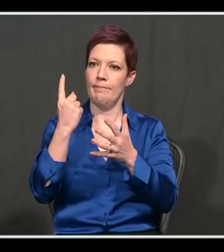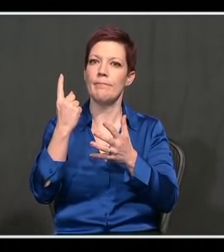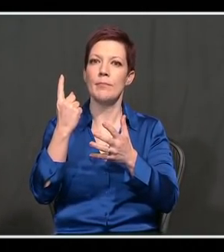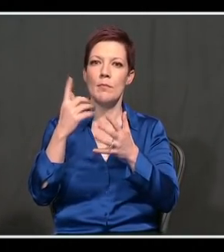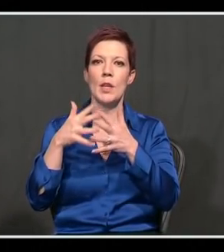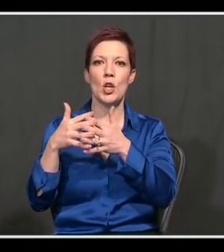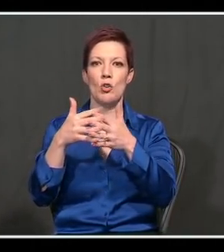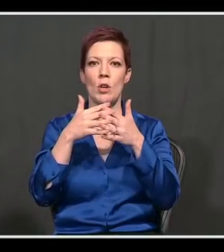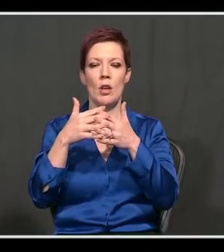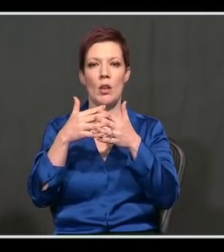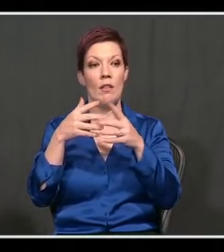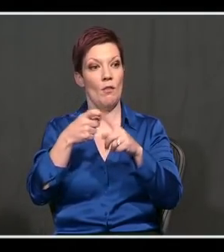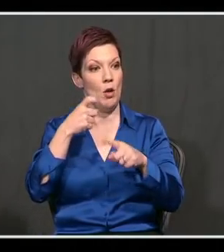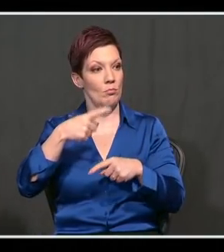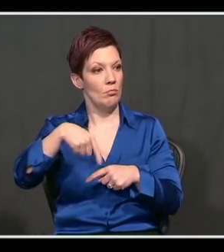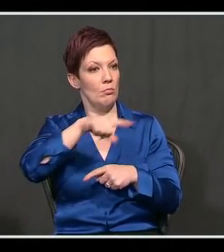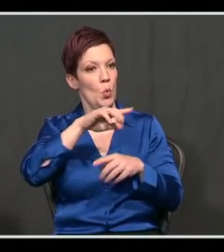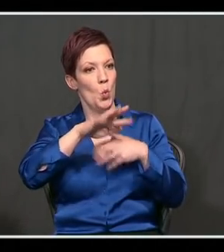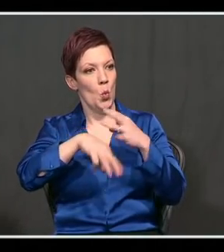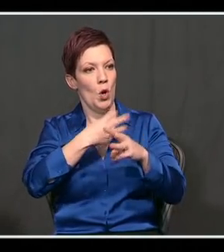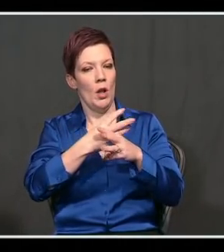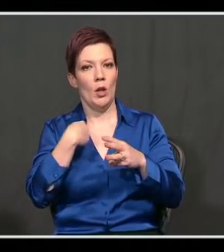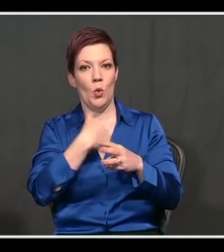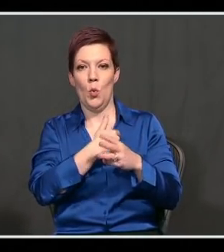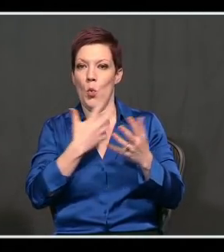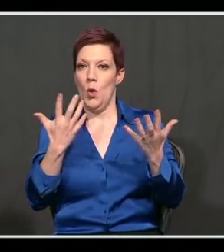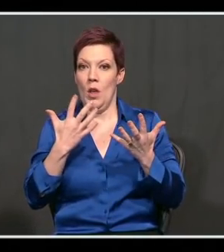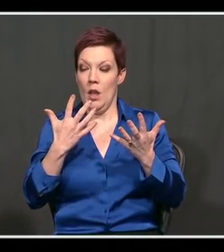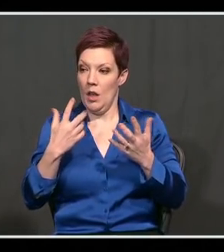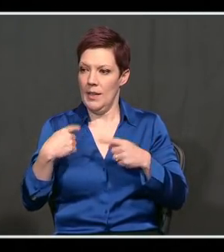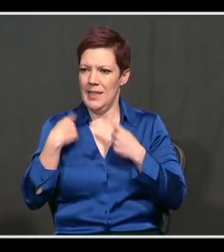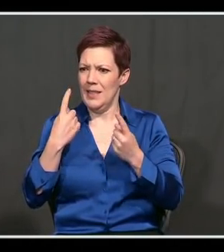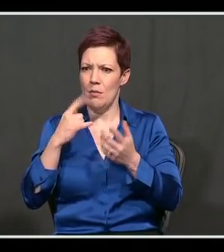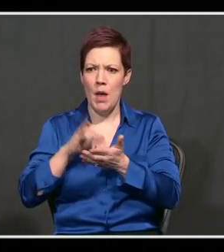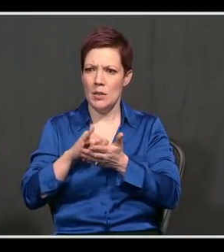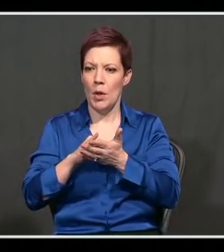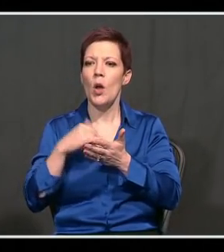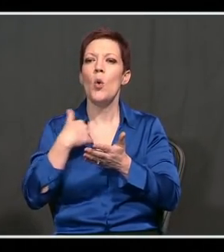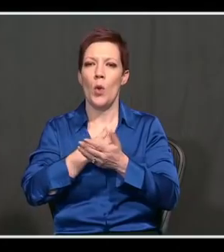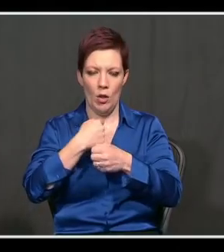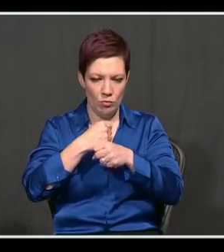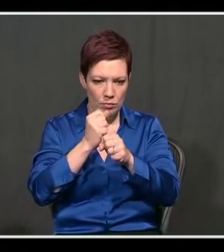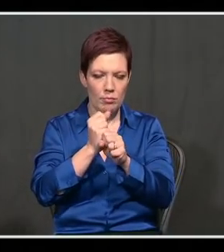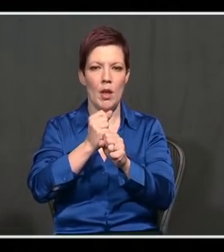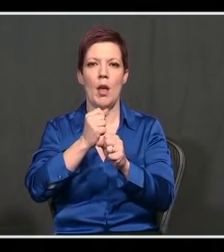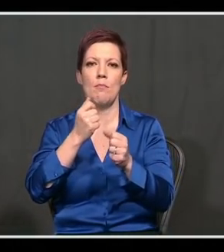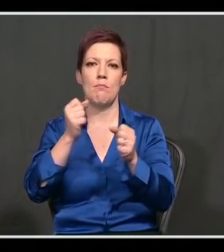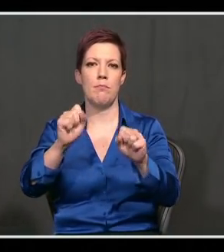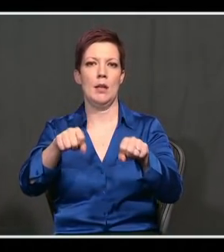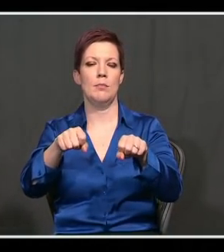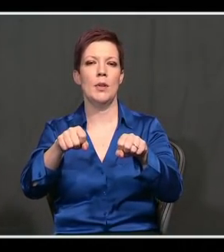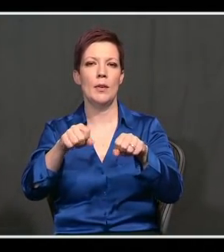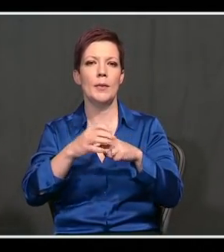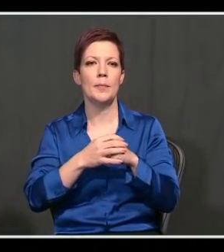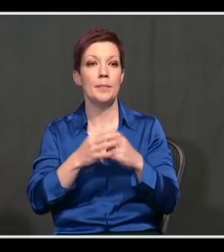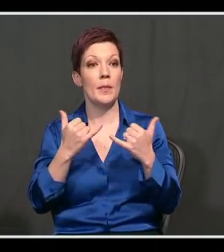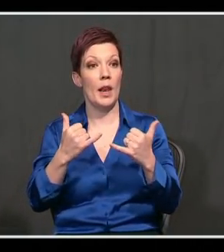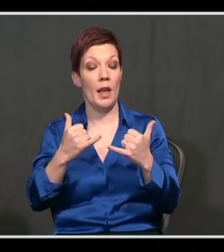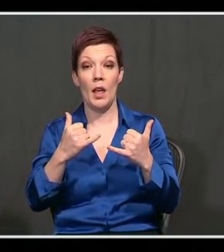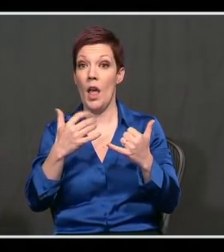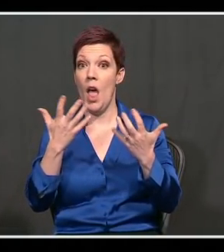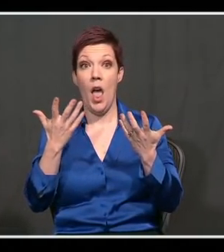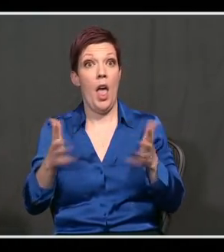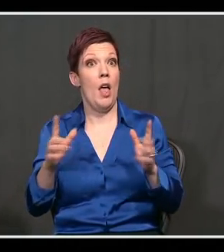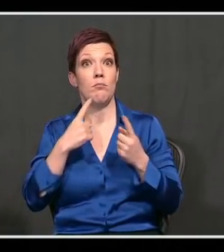impossible and we make it possible. Make no mistake about it, though, today is not a declaration of mission accomplished. Rather,